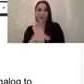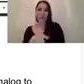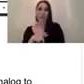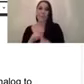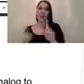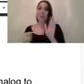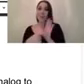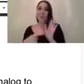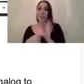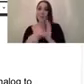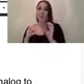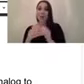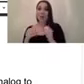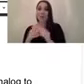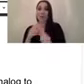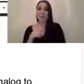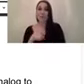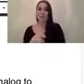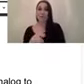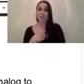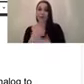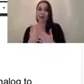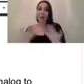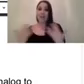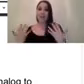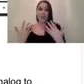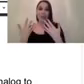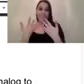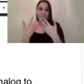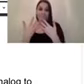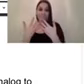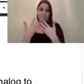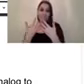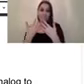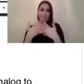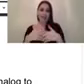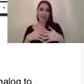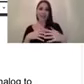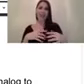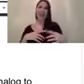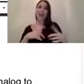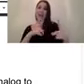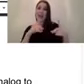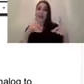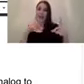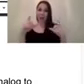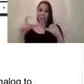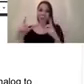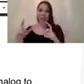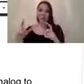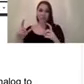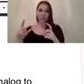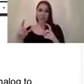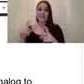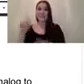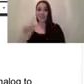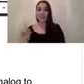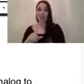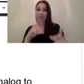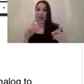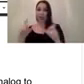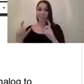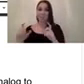here is that a lot of machine vision cameras are also able to modify. You